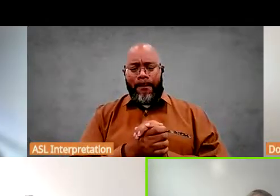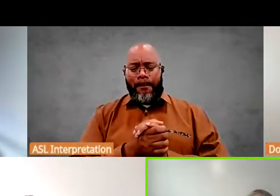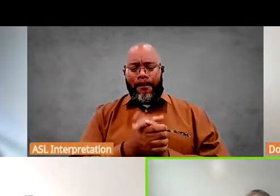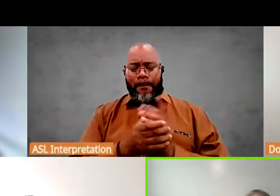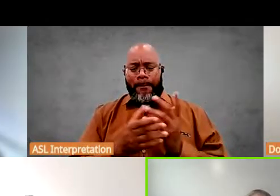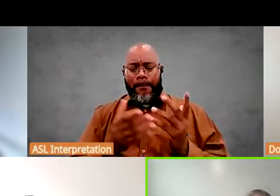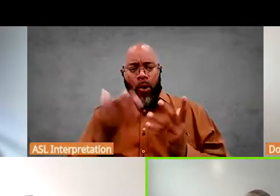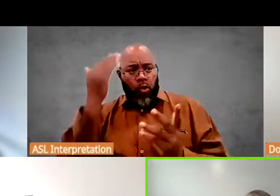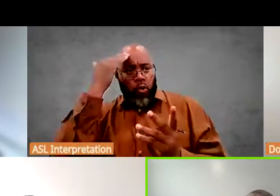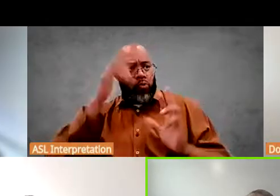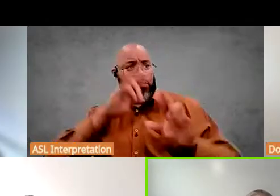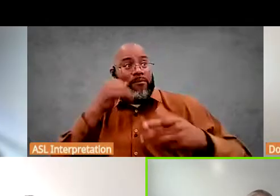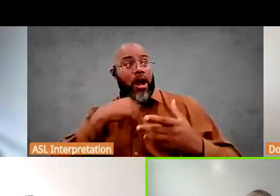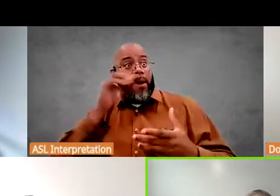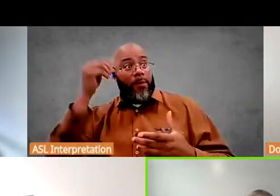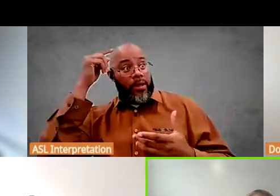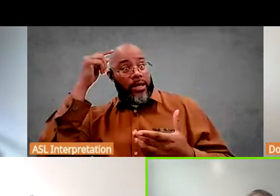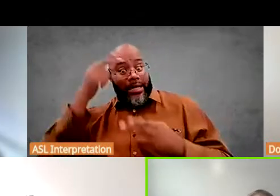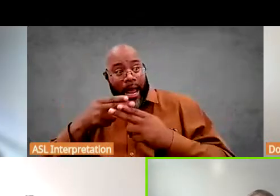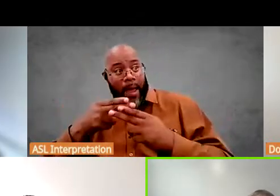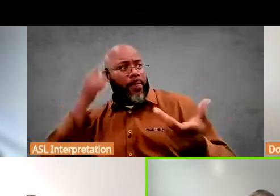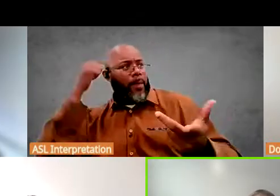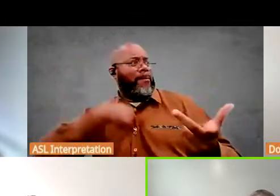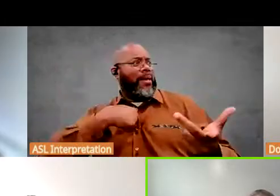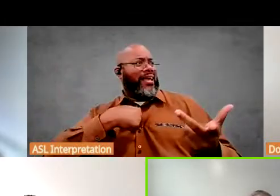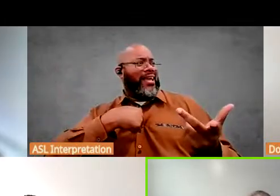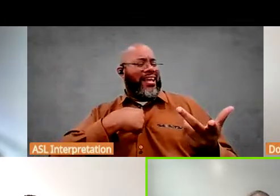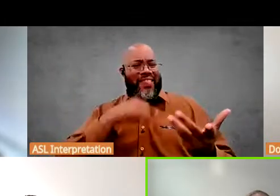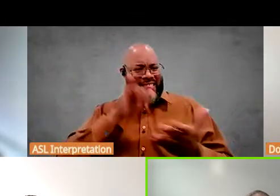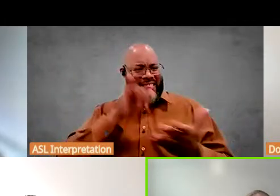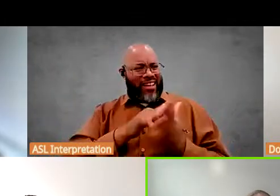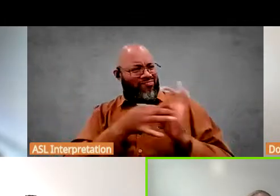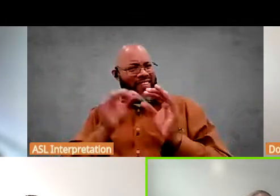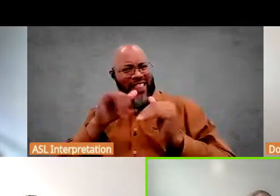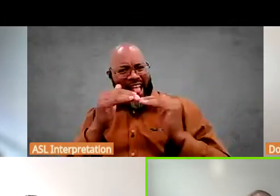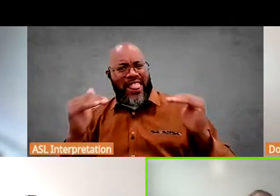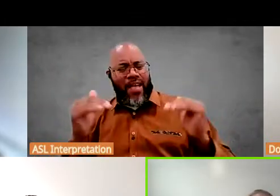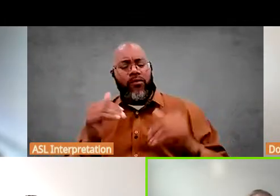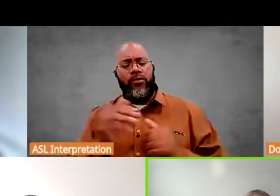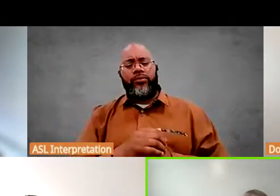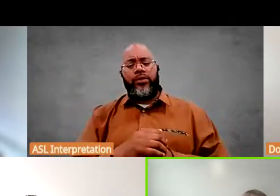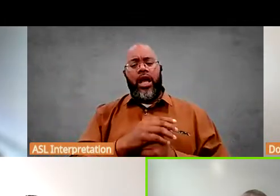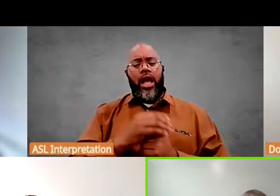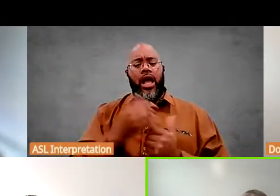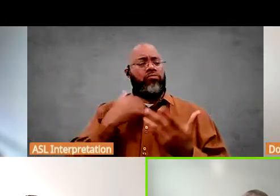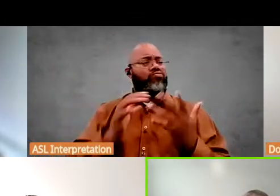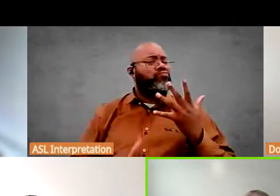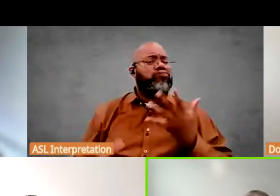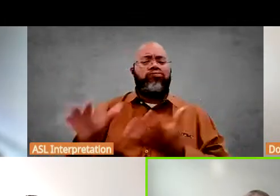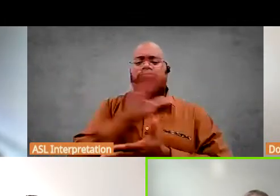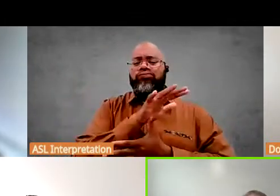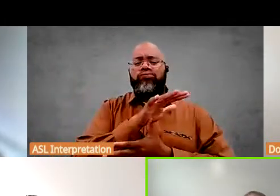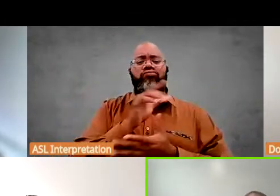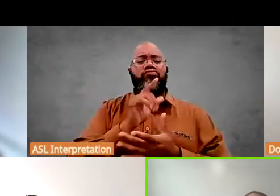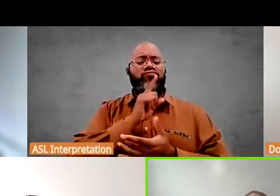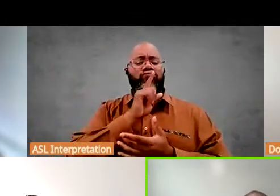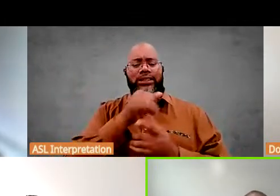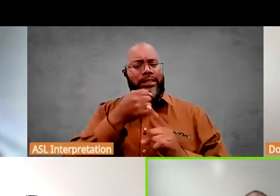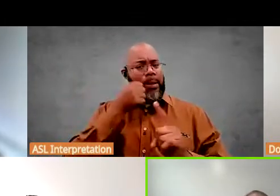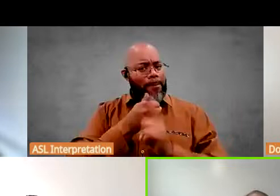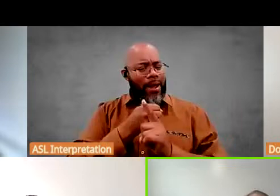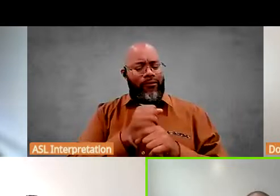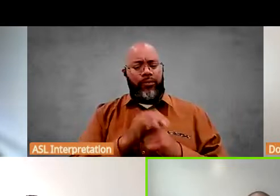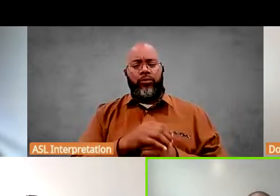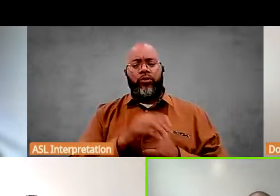my company name was there, they think of me. If I'm there, it was like that level. And it went across the board, right? And was really, really impactful to